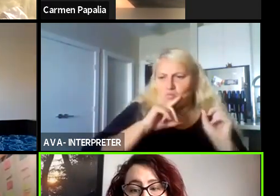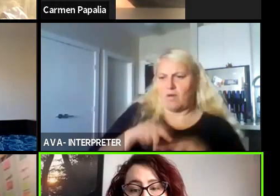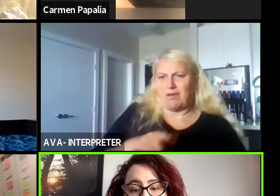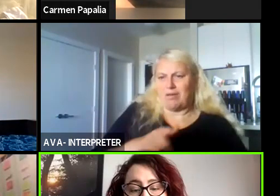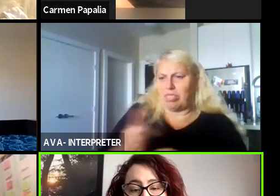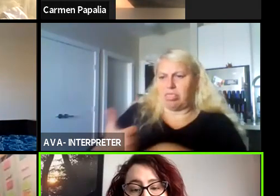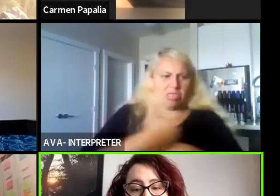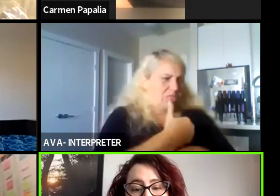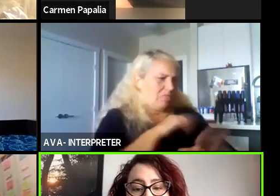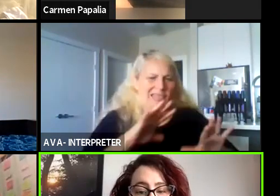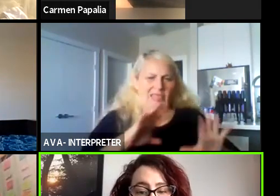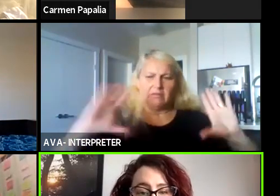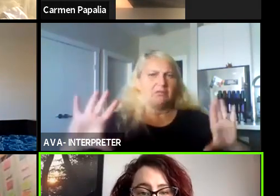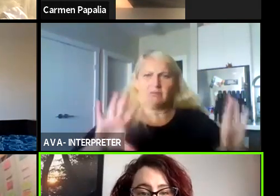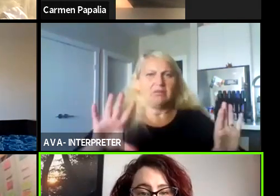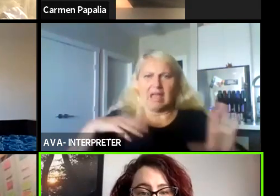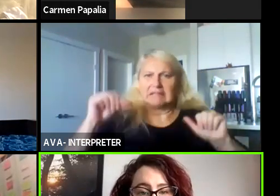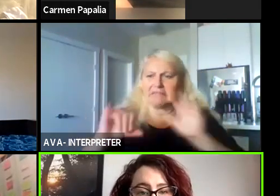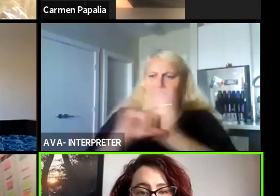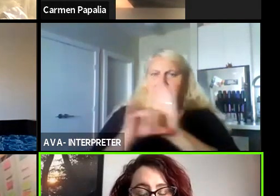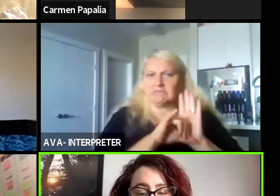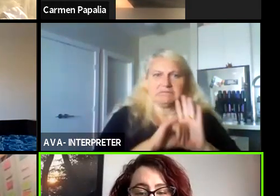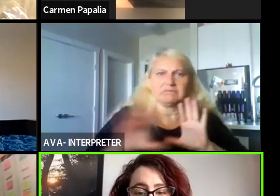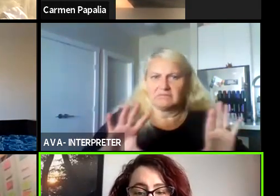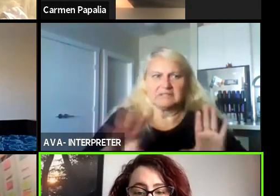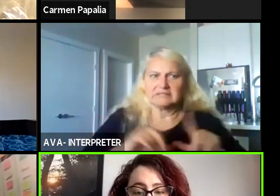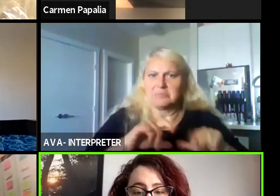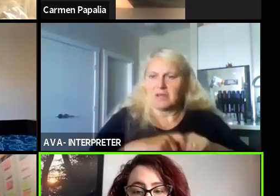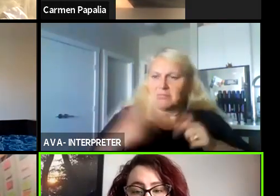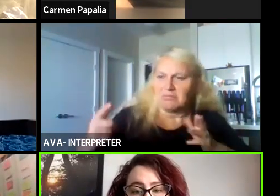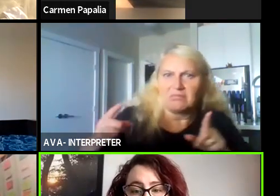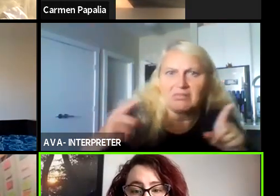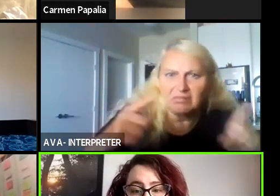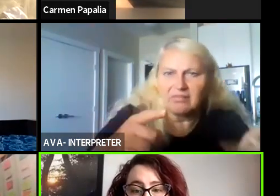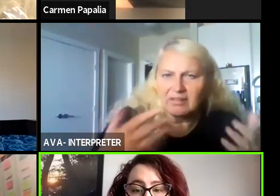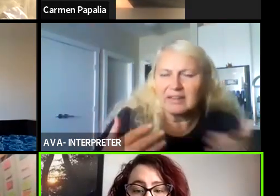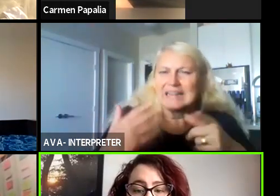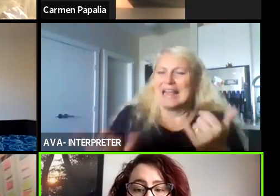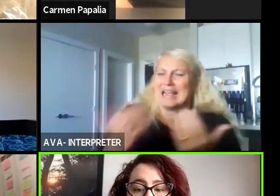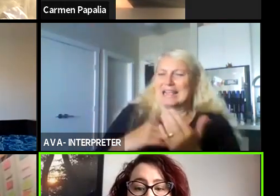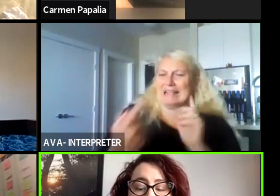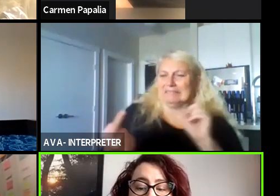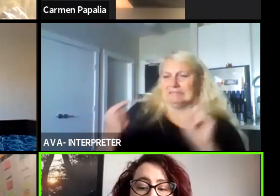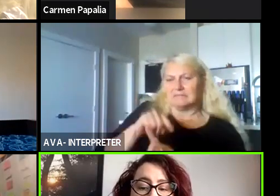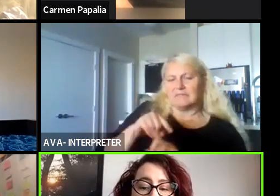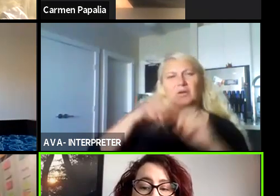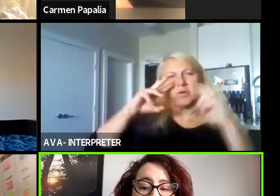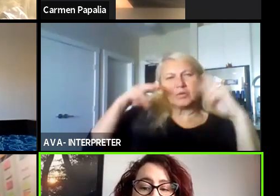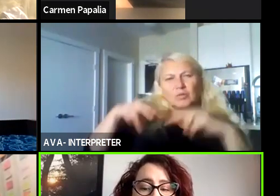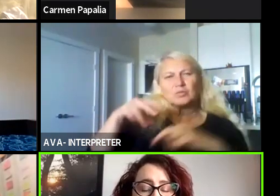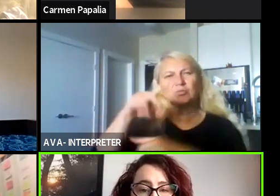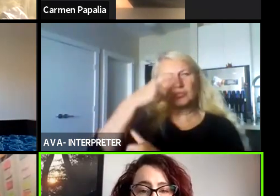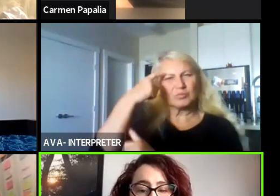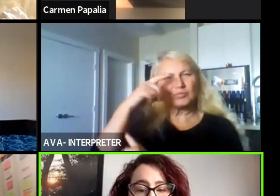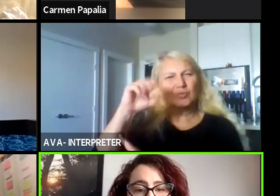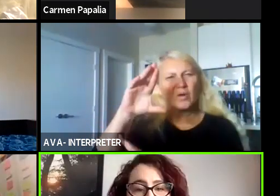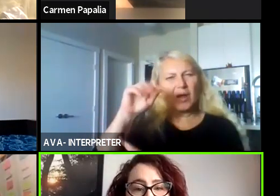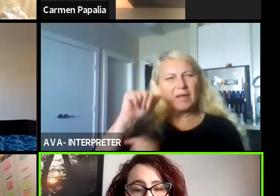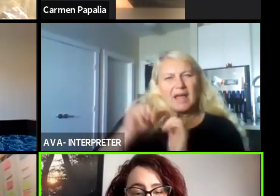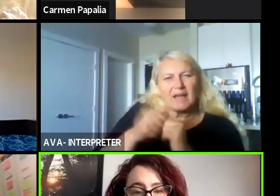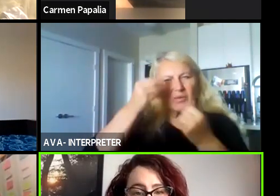And for me, MAD and disability affirming trauma-informed practice. Considerations